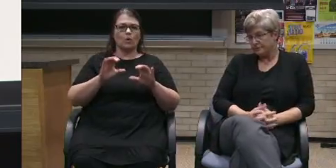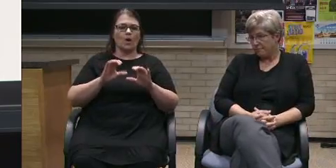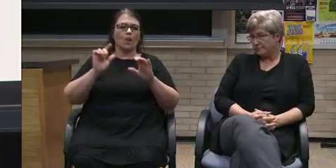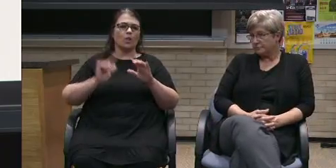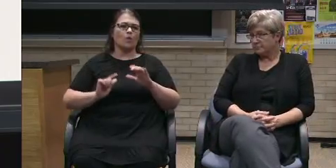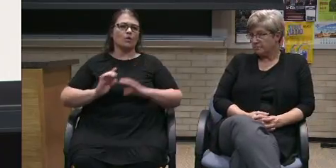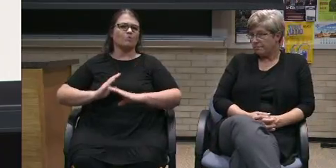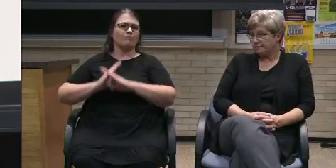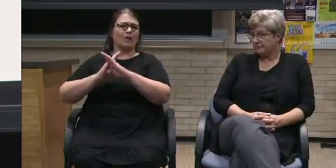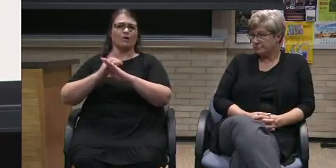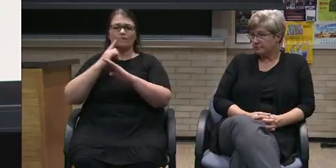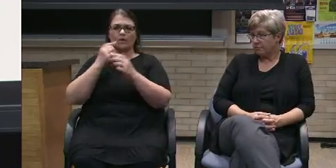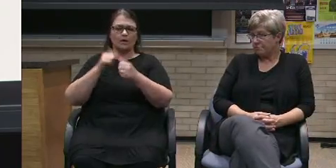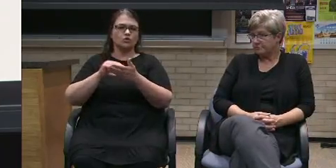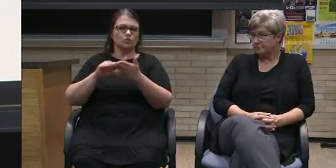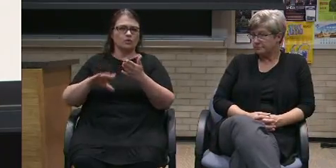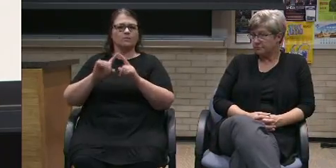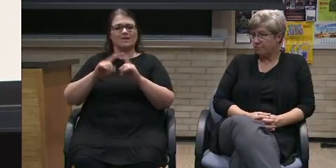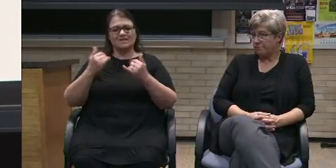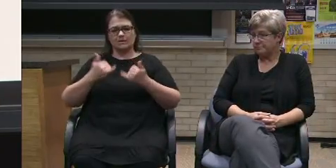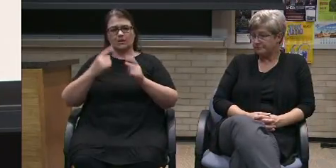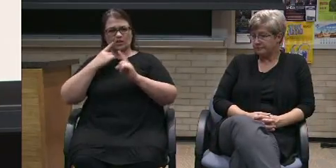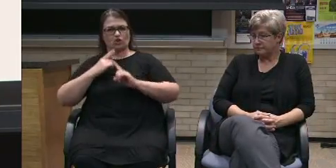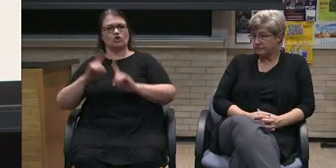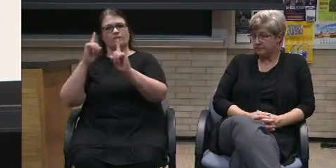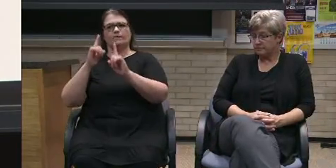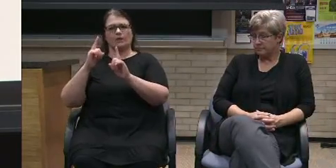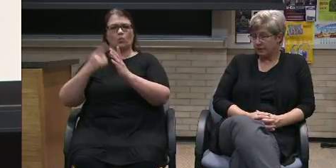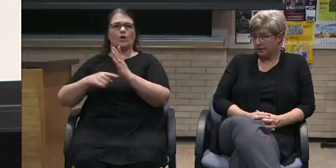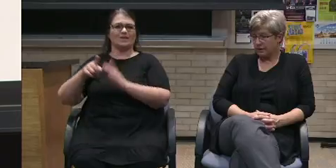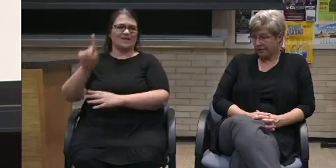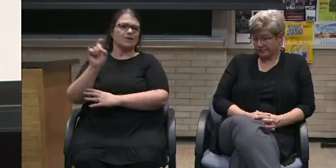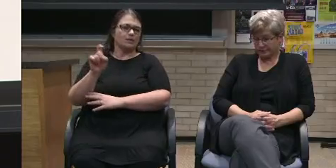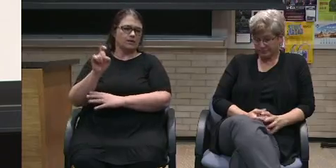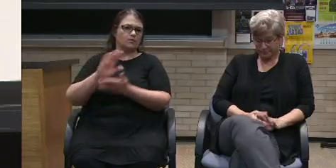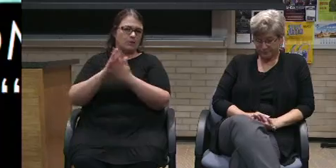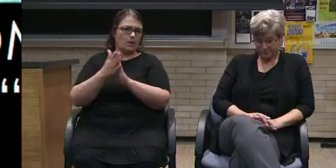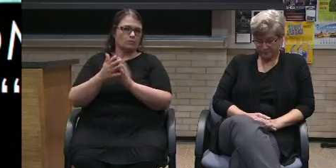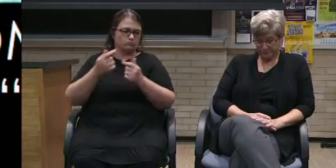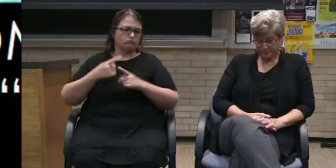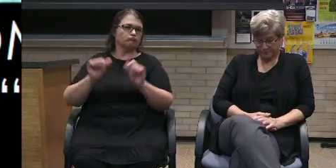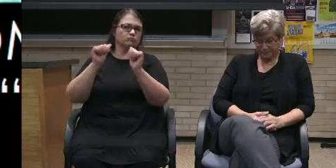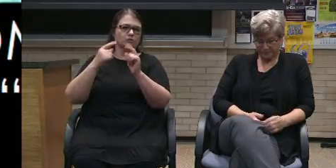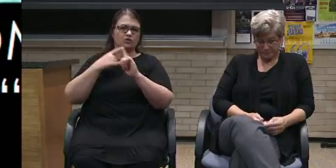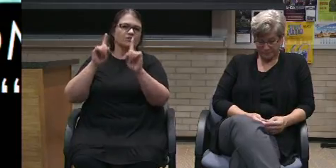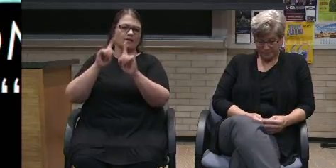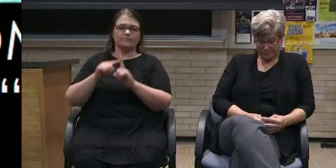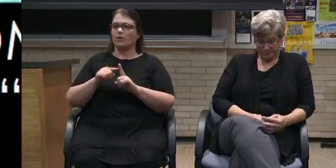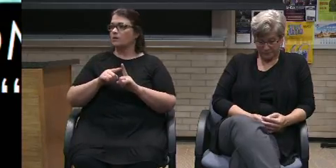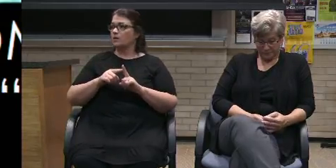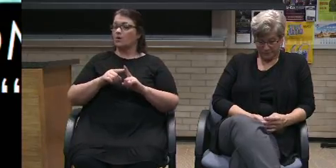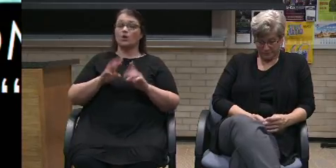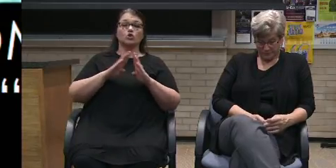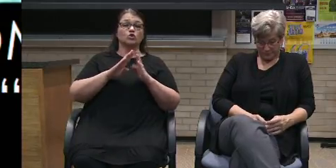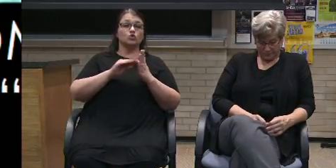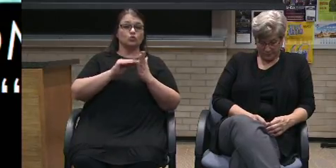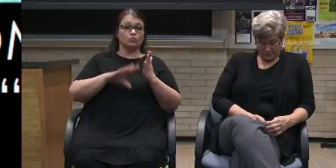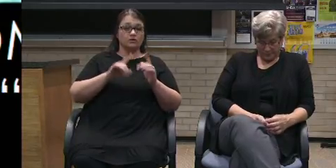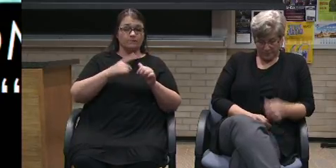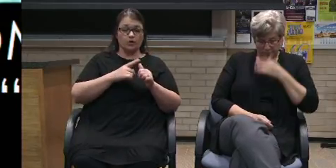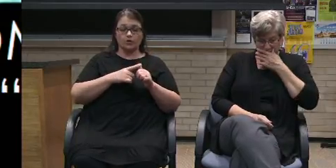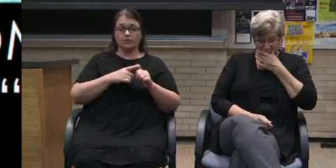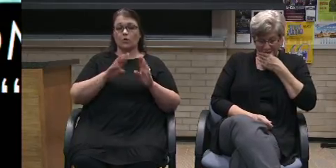still achieve what we need to do for them to be successful. Students first. Open houses. We're